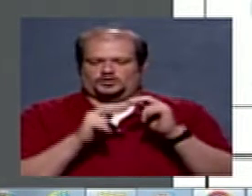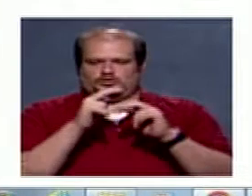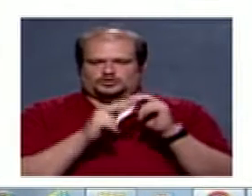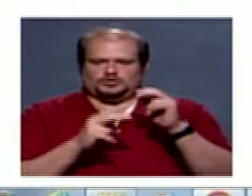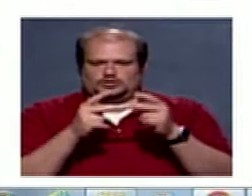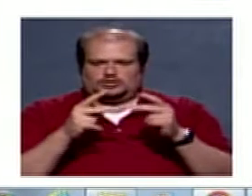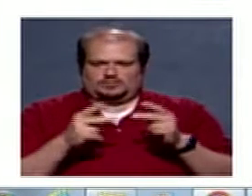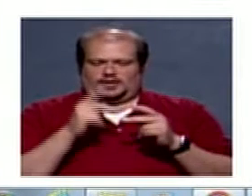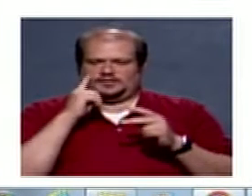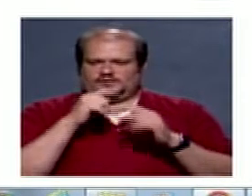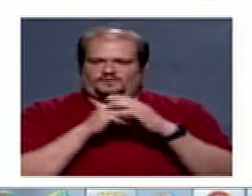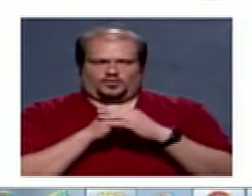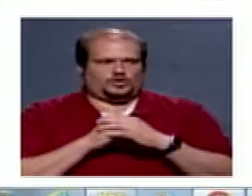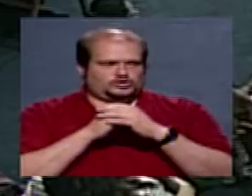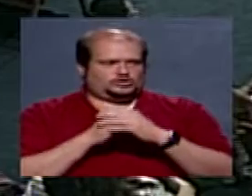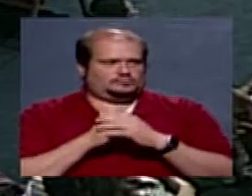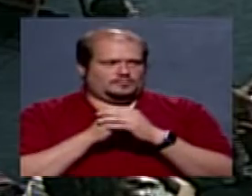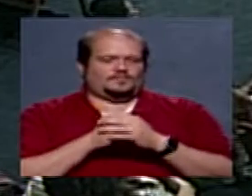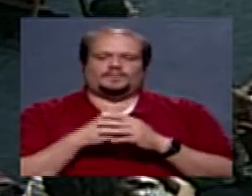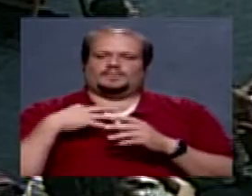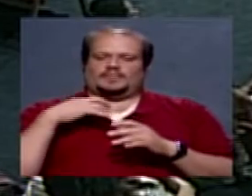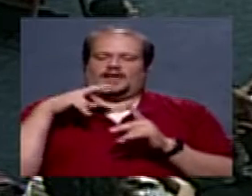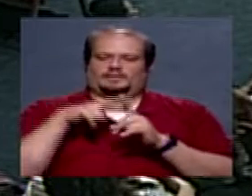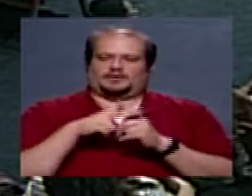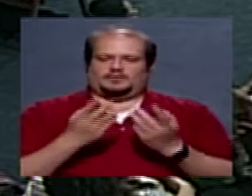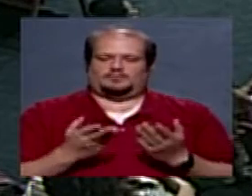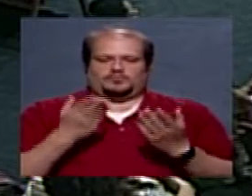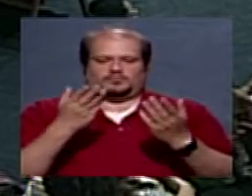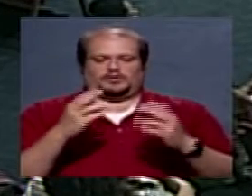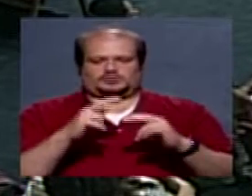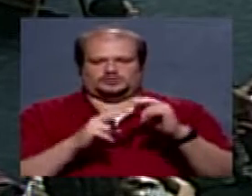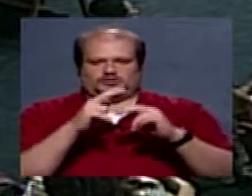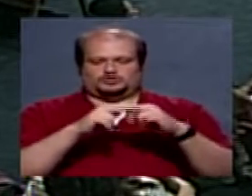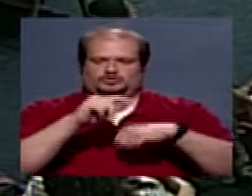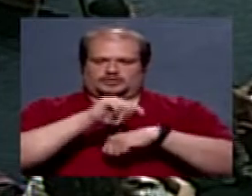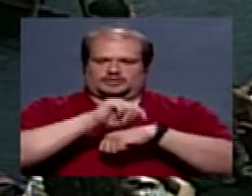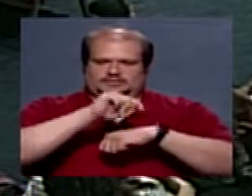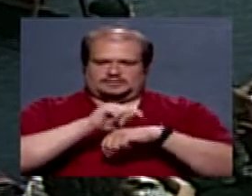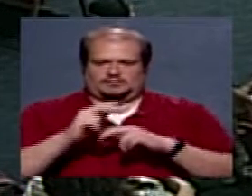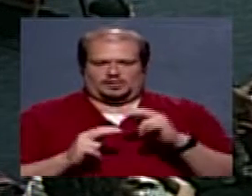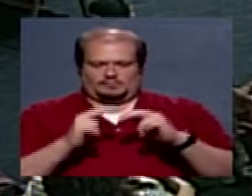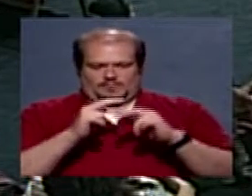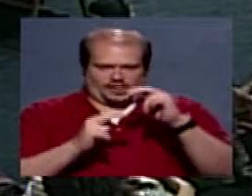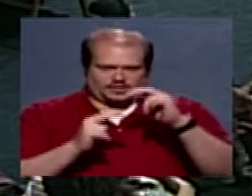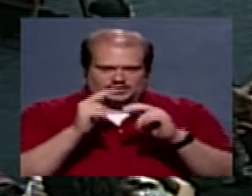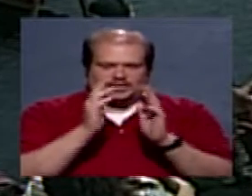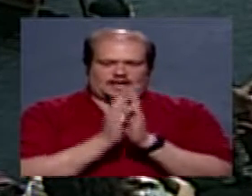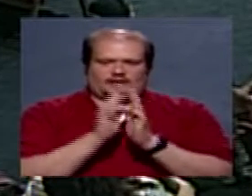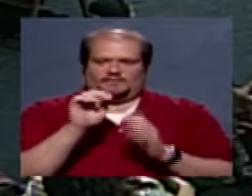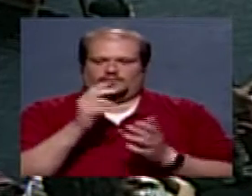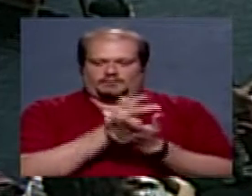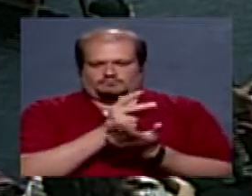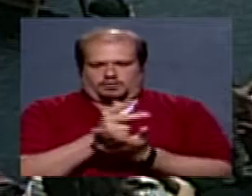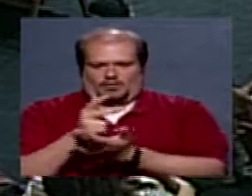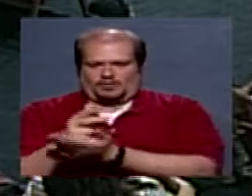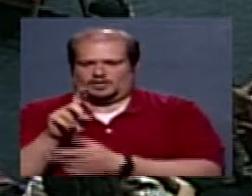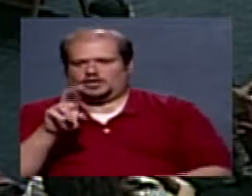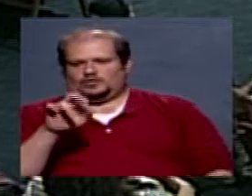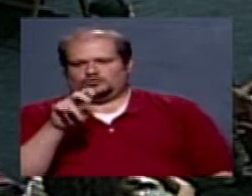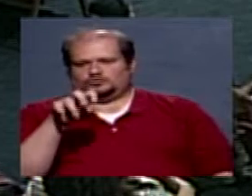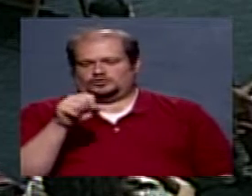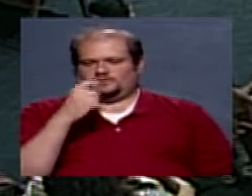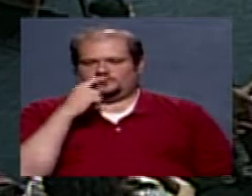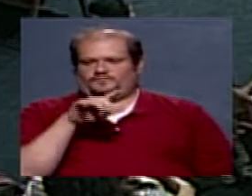of a place of worship. The applicants propose to construct a temple building and asphalt parking and drives